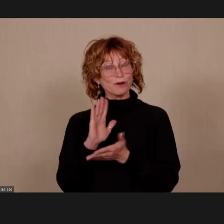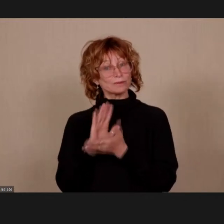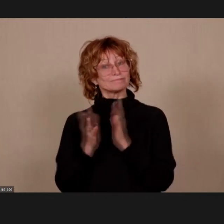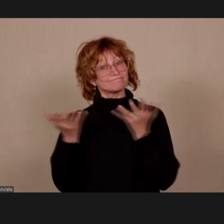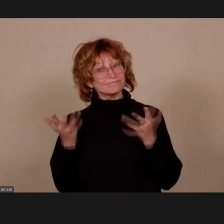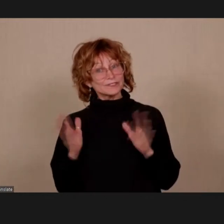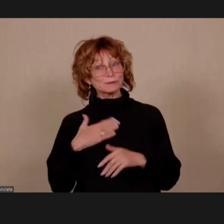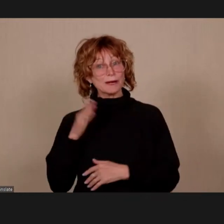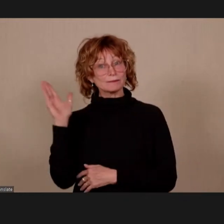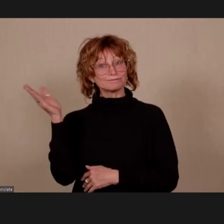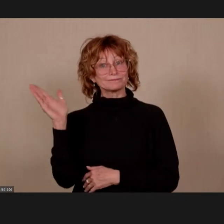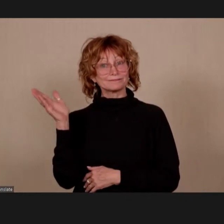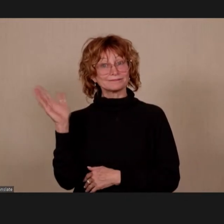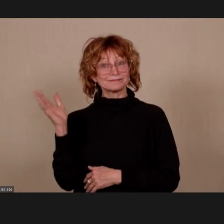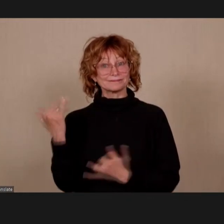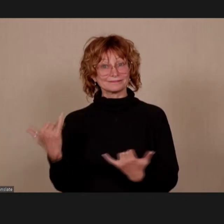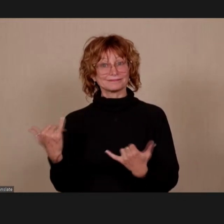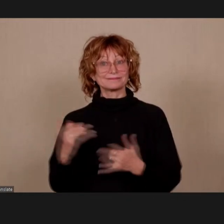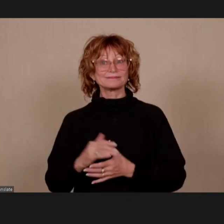presentation.